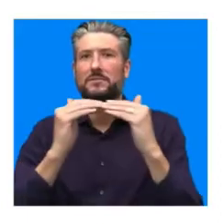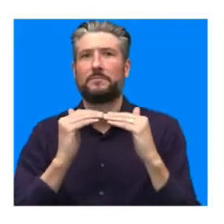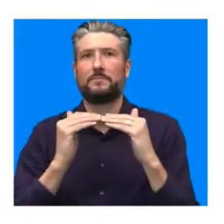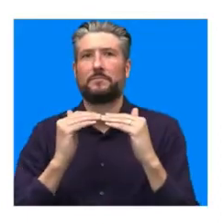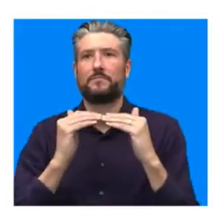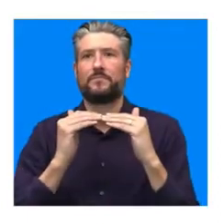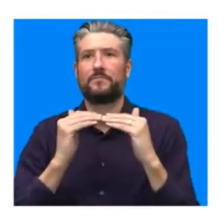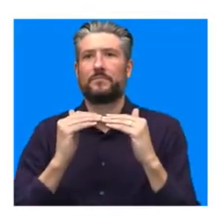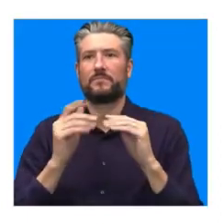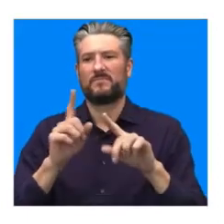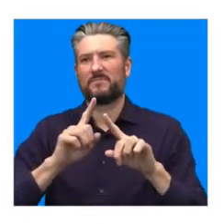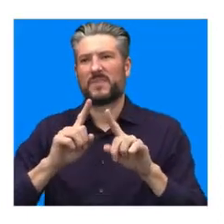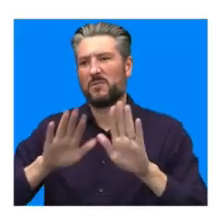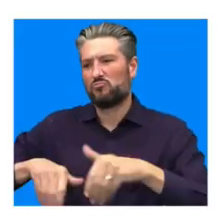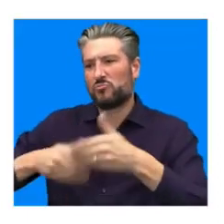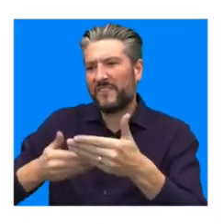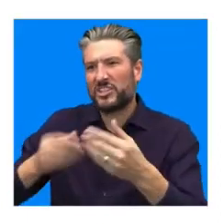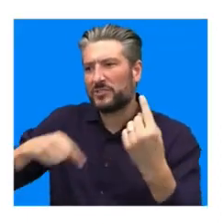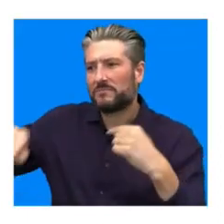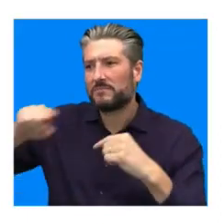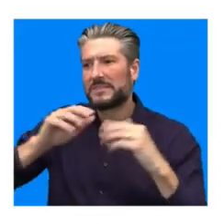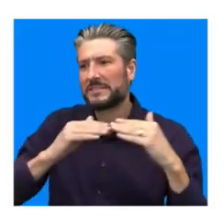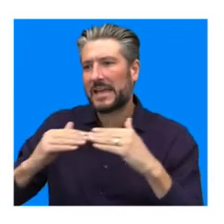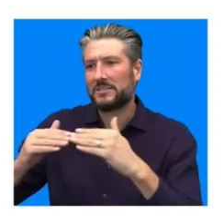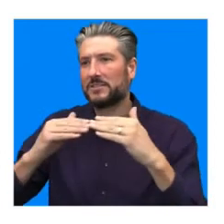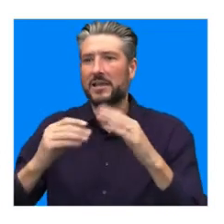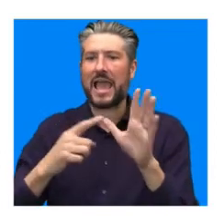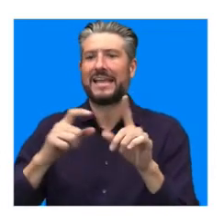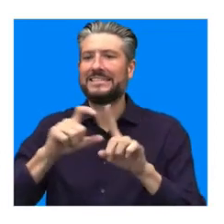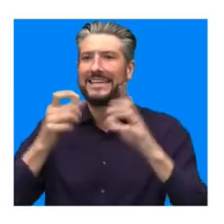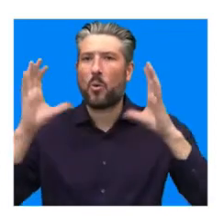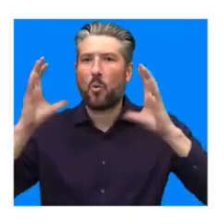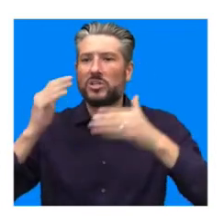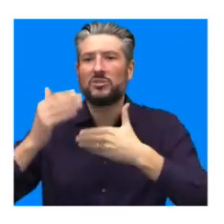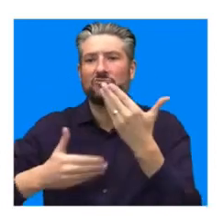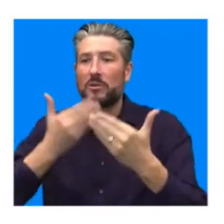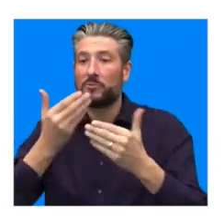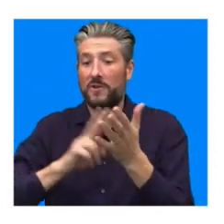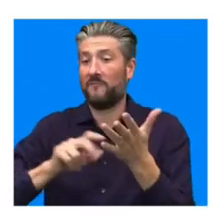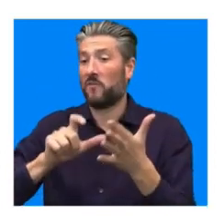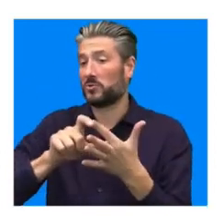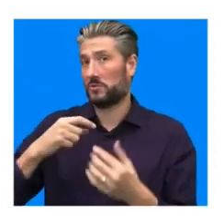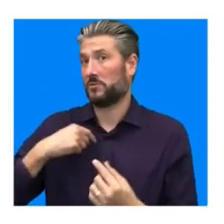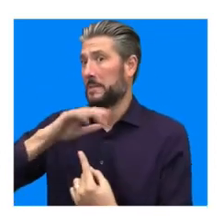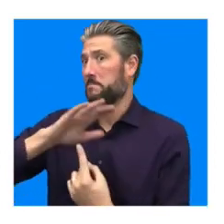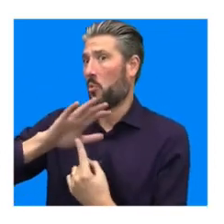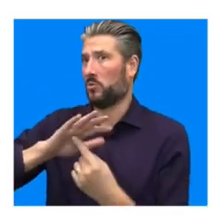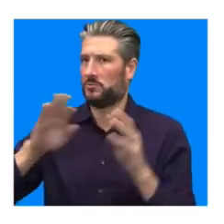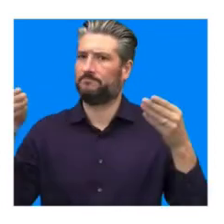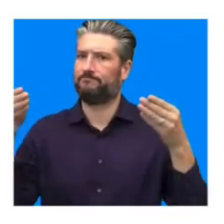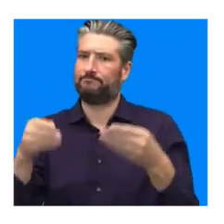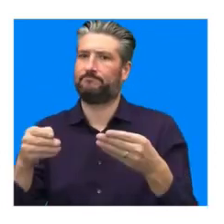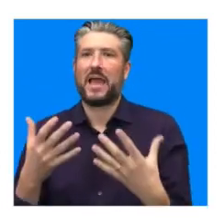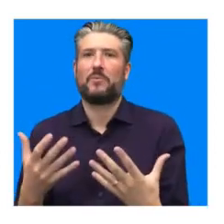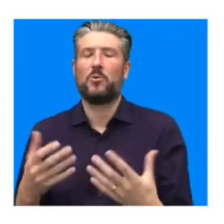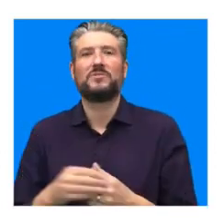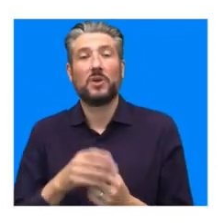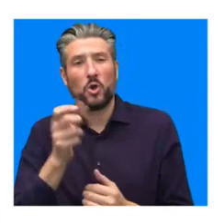provision of audio description and the other access services on VOD is really critical for us at the moment. And you know, Sonali, we've been working